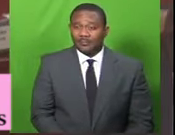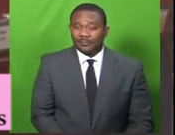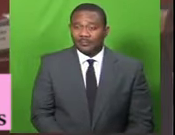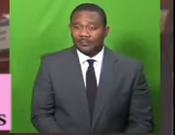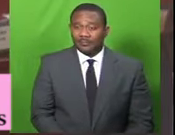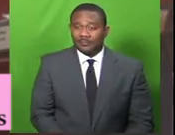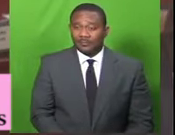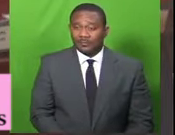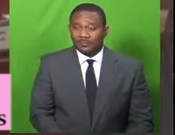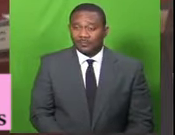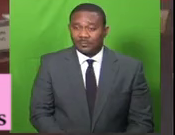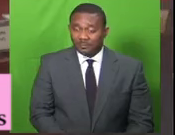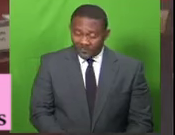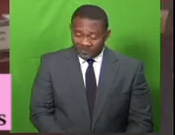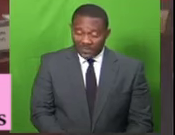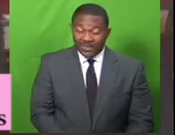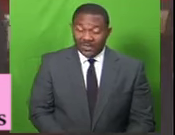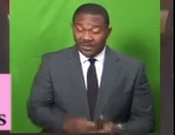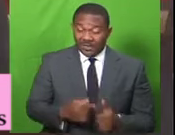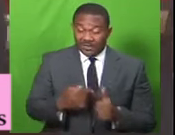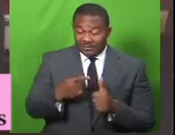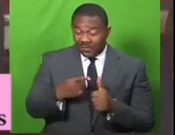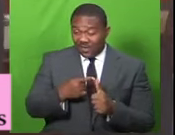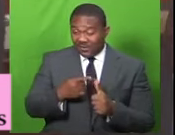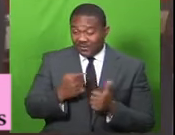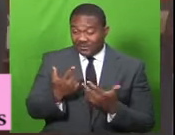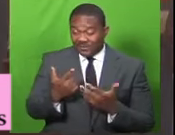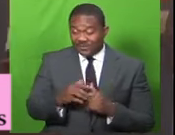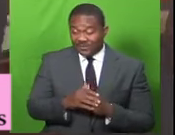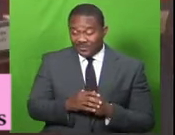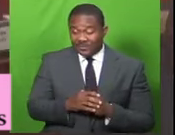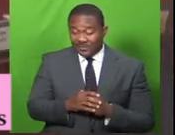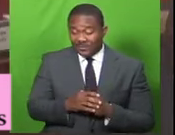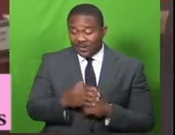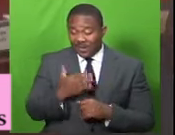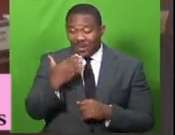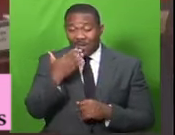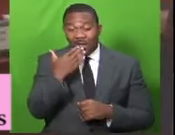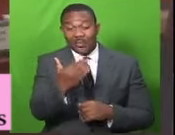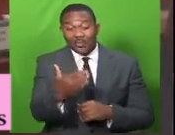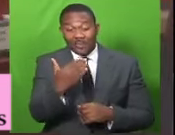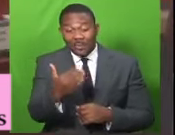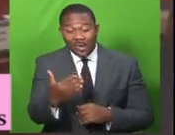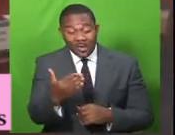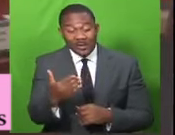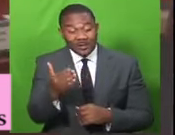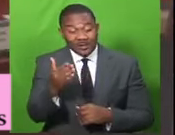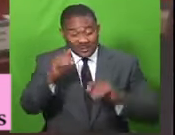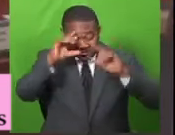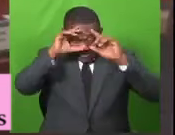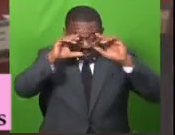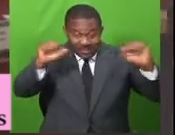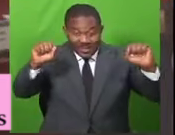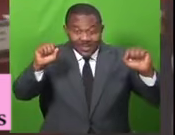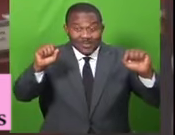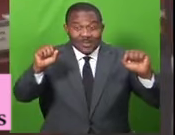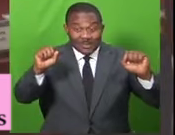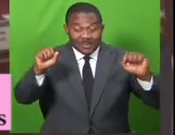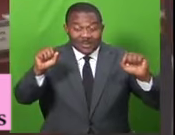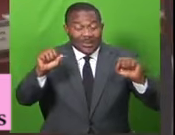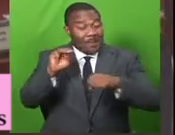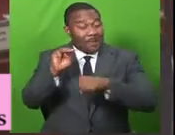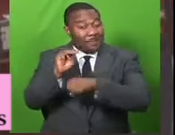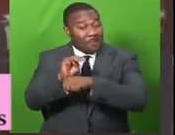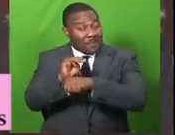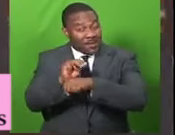first, let me also thank His Excellency the President for the presentation of the message of the